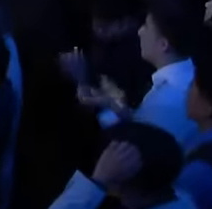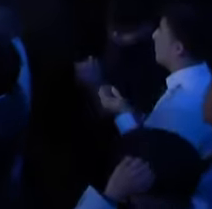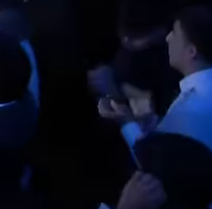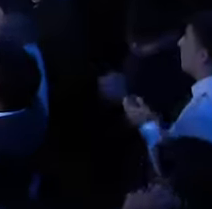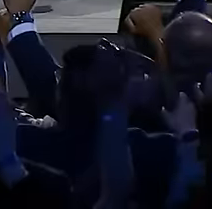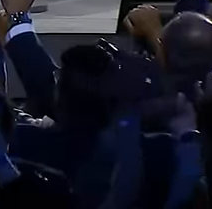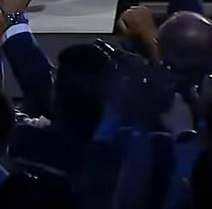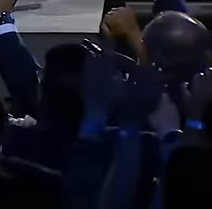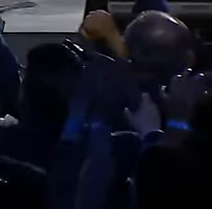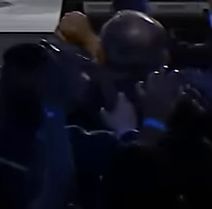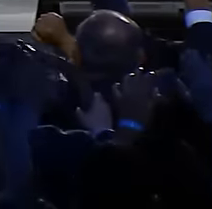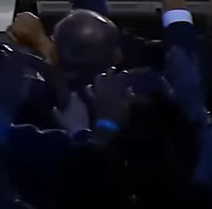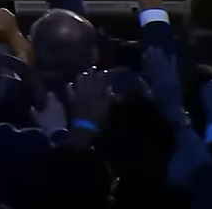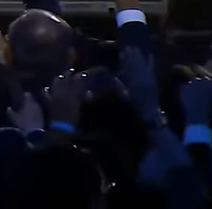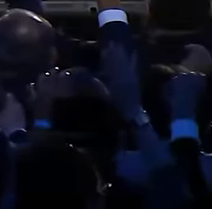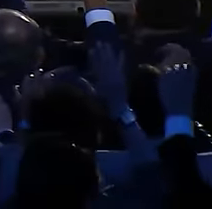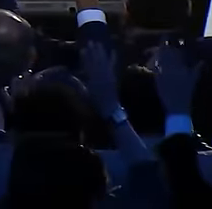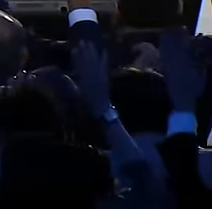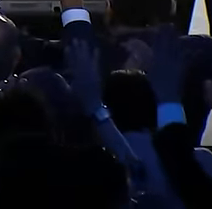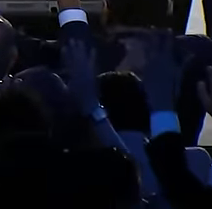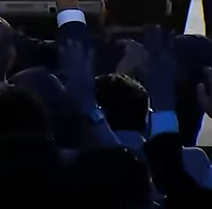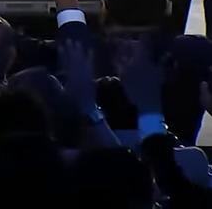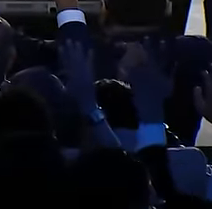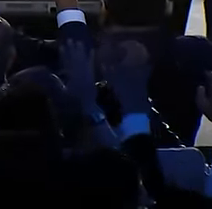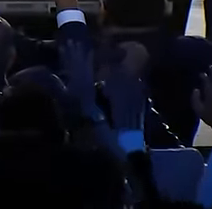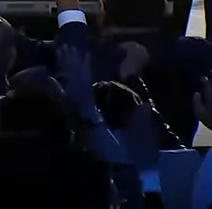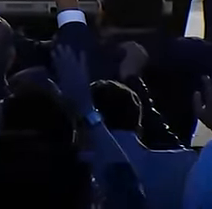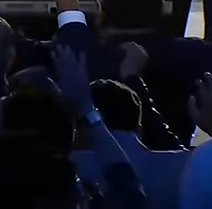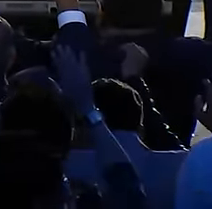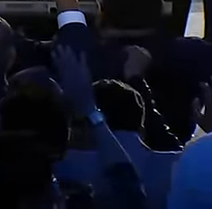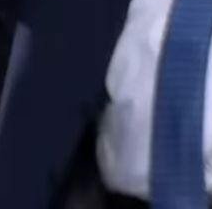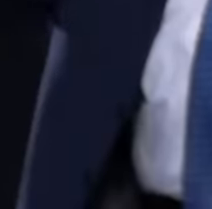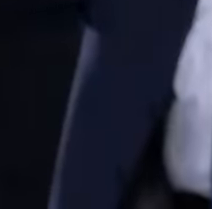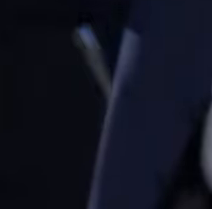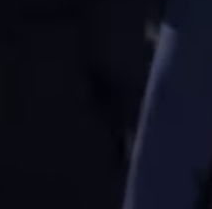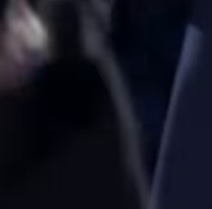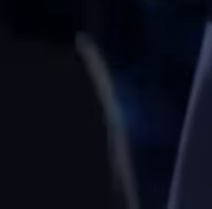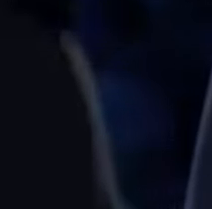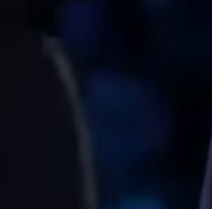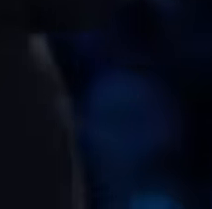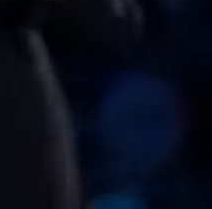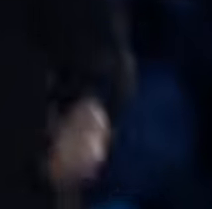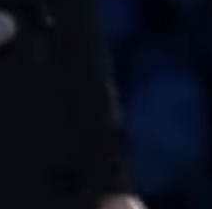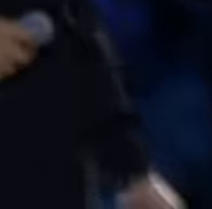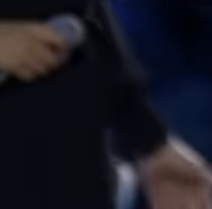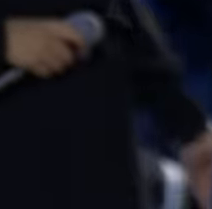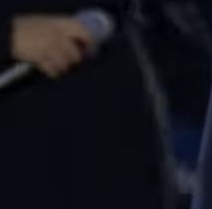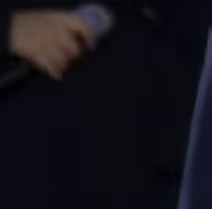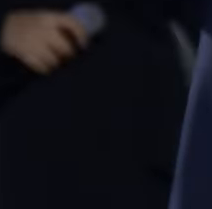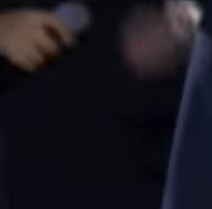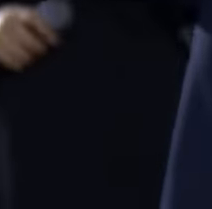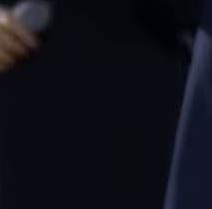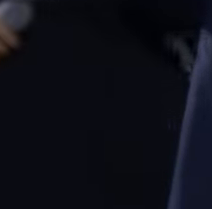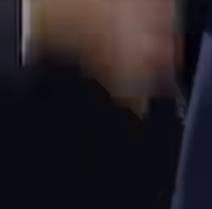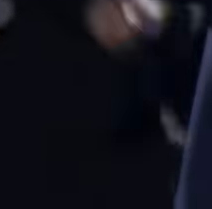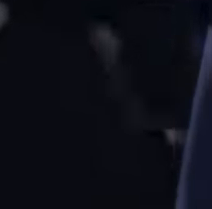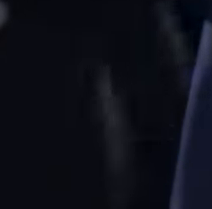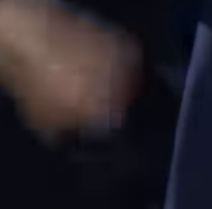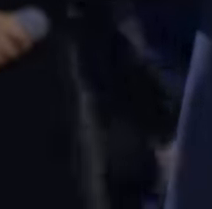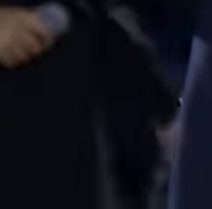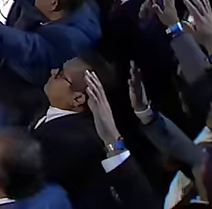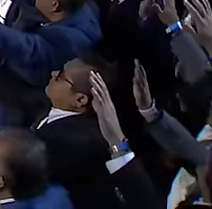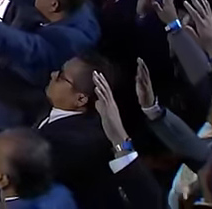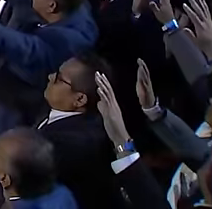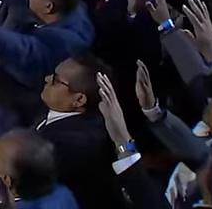en contra de nosotros. No evil weapon formed against you. Shall prosper. Prosperará. It's gonna